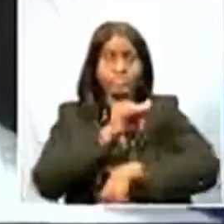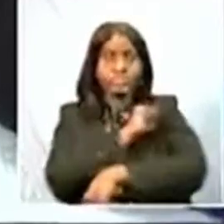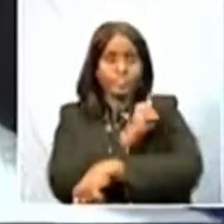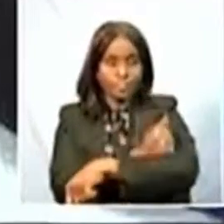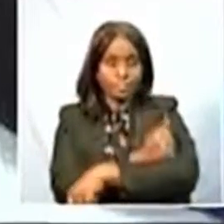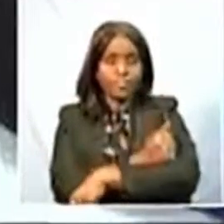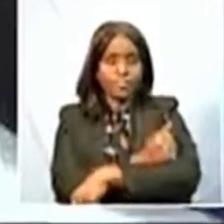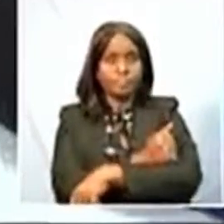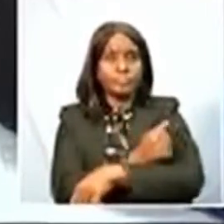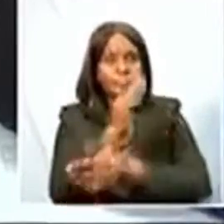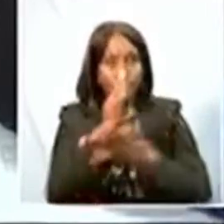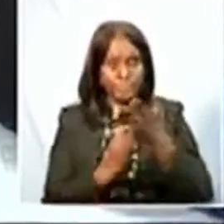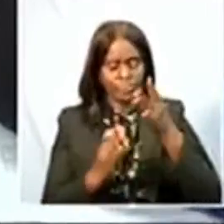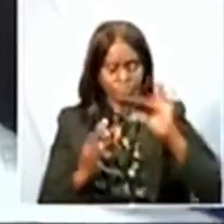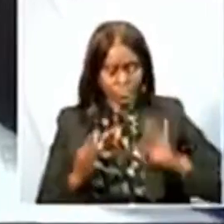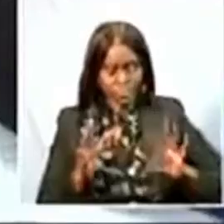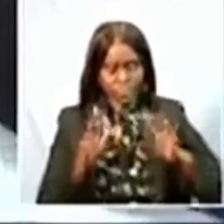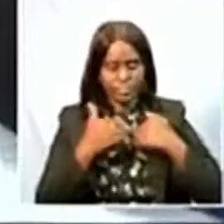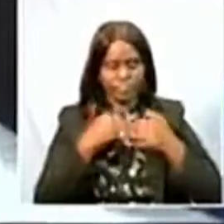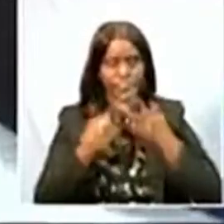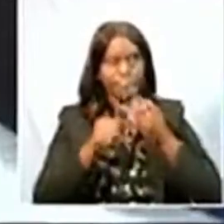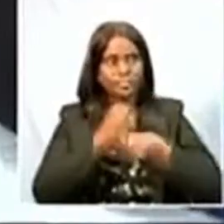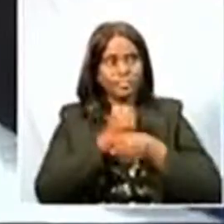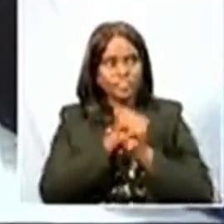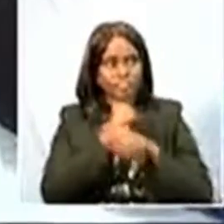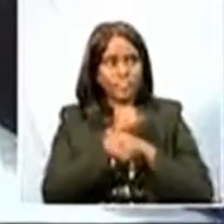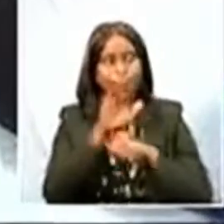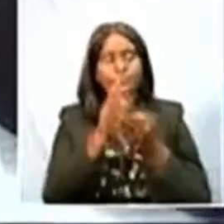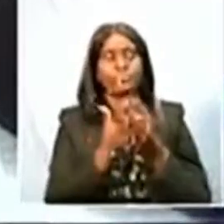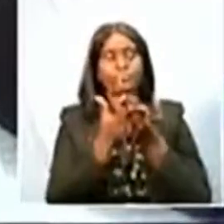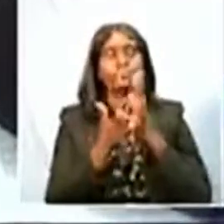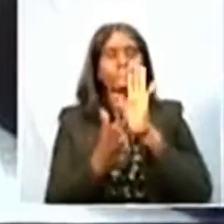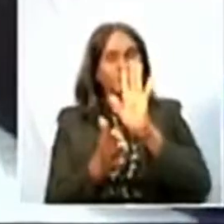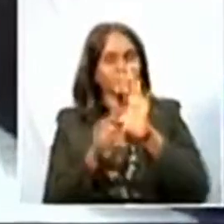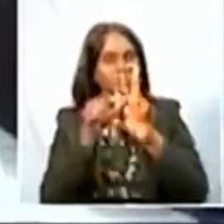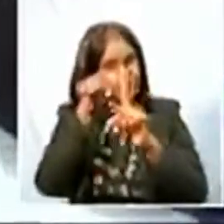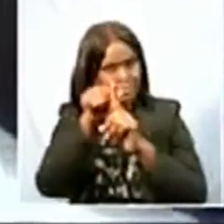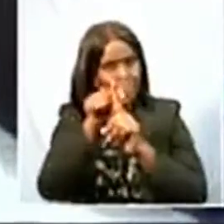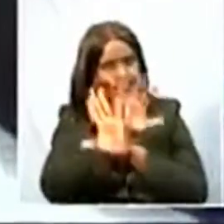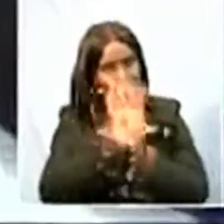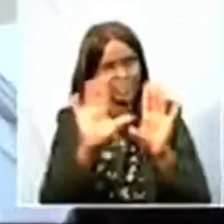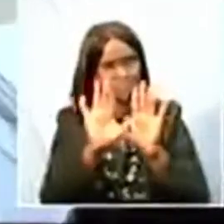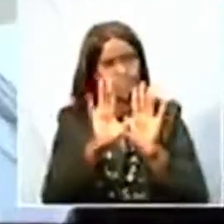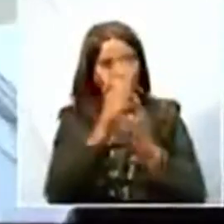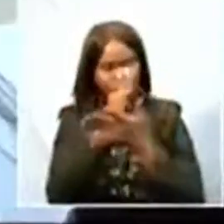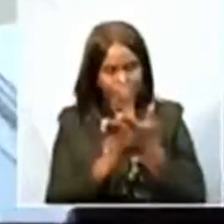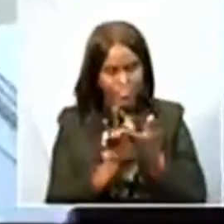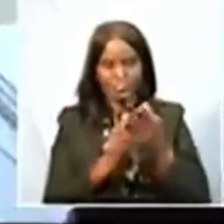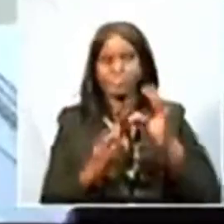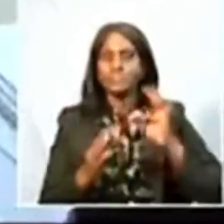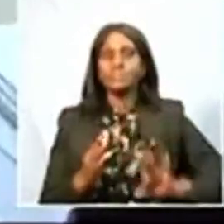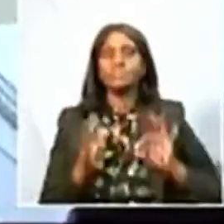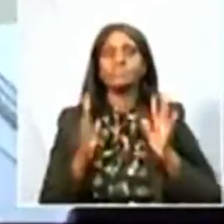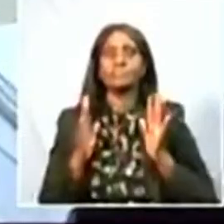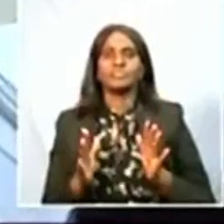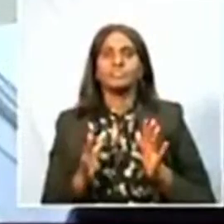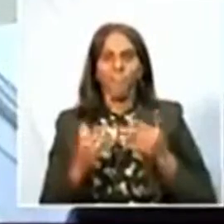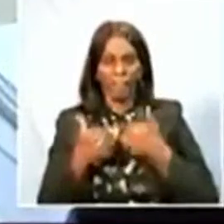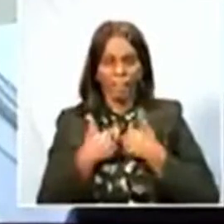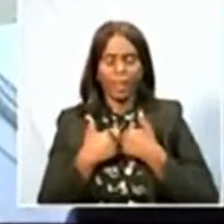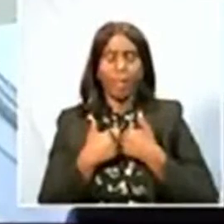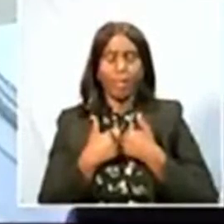Some beneficiaries have since made their submissions. That is the catch one. some beneficiaries